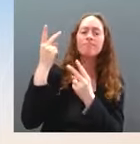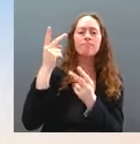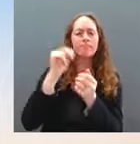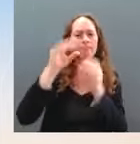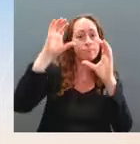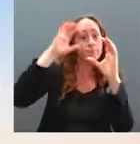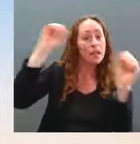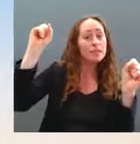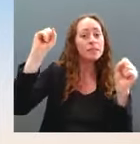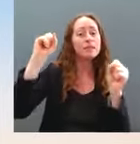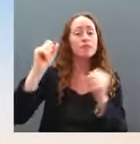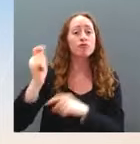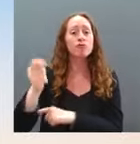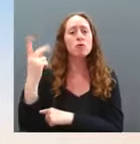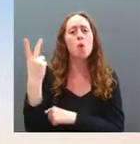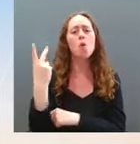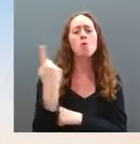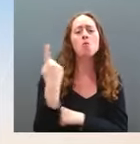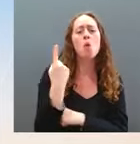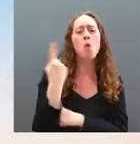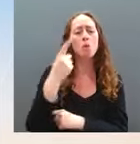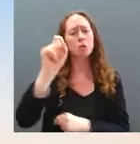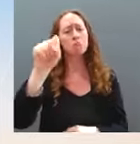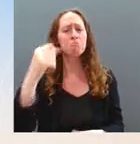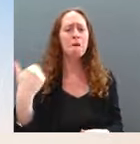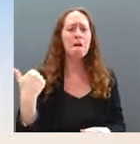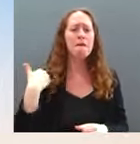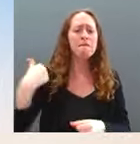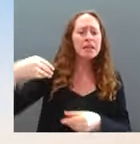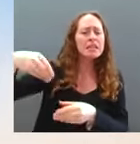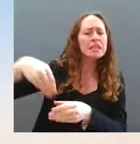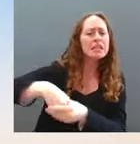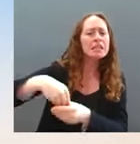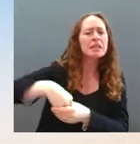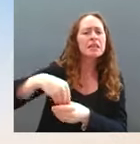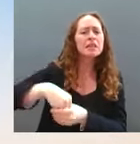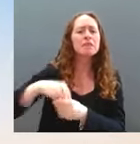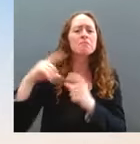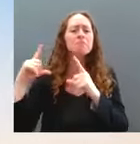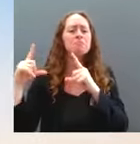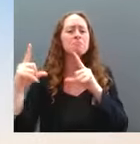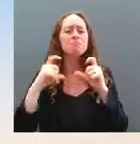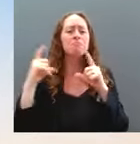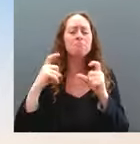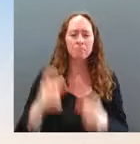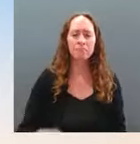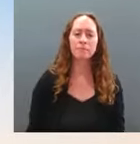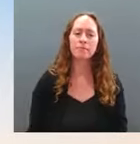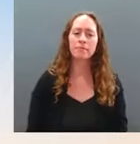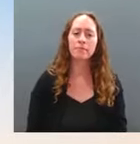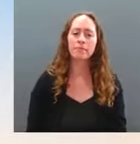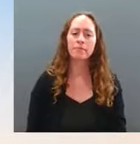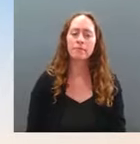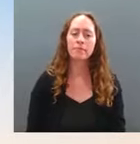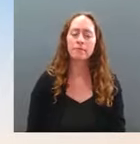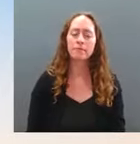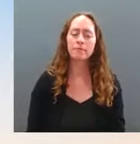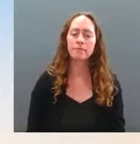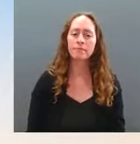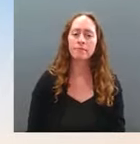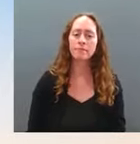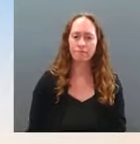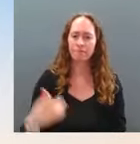in the room to capture it for history. Those photos have been used by networks, including likely your network, over the course of the